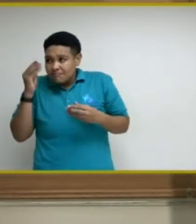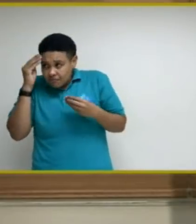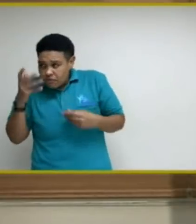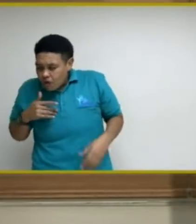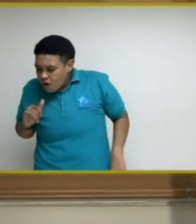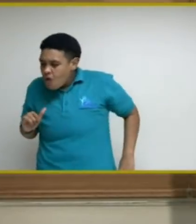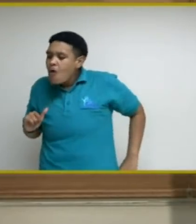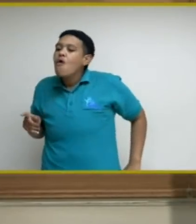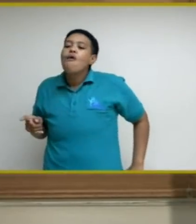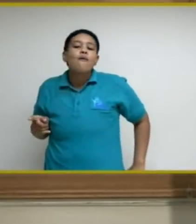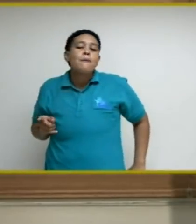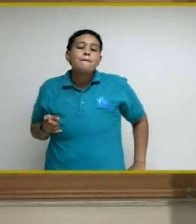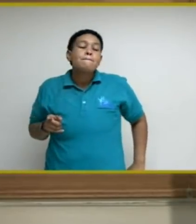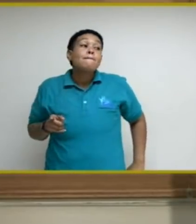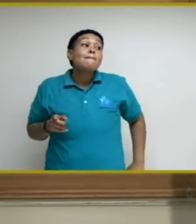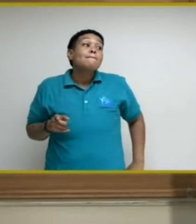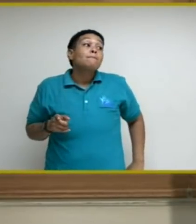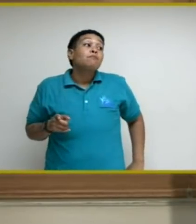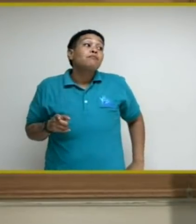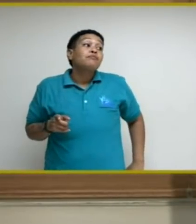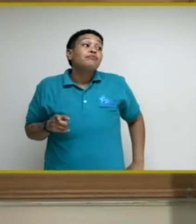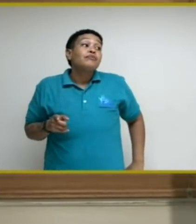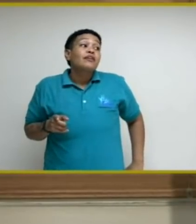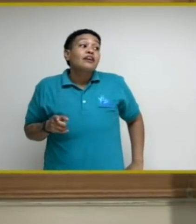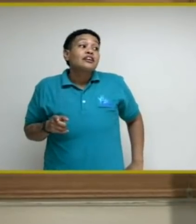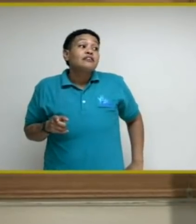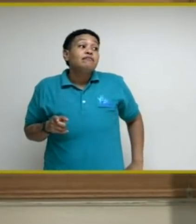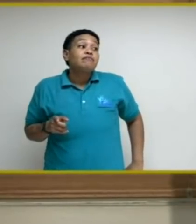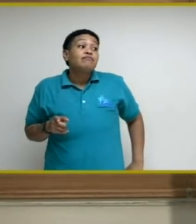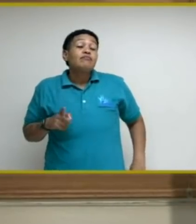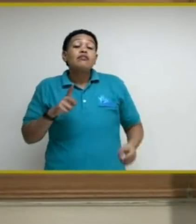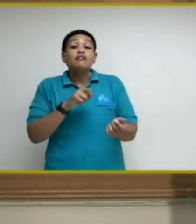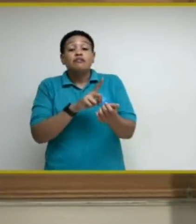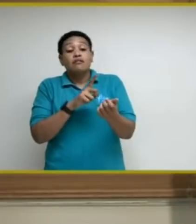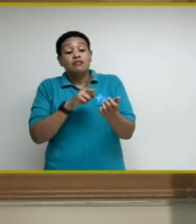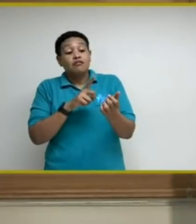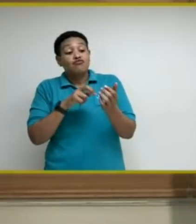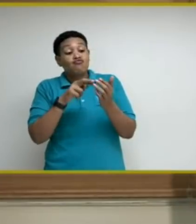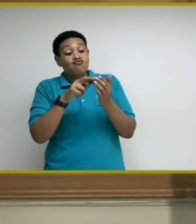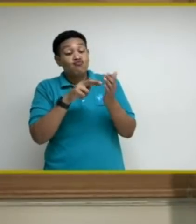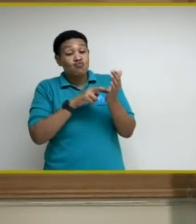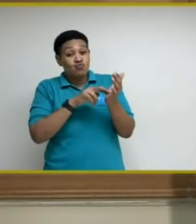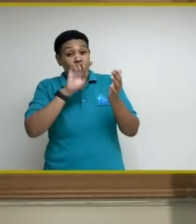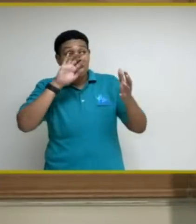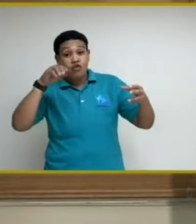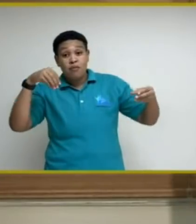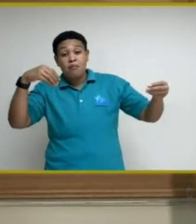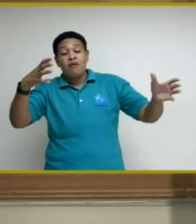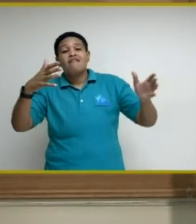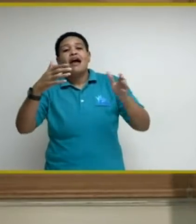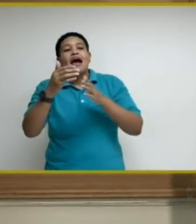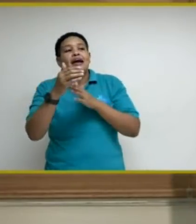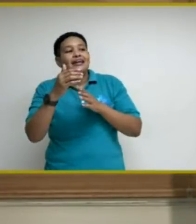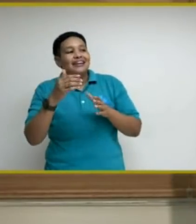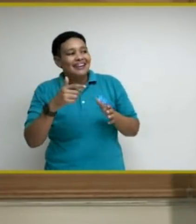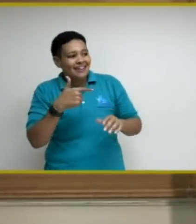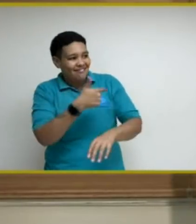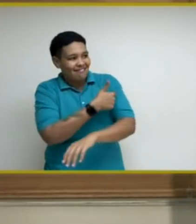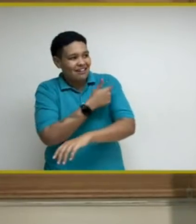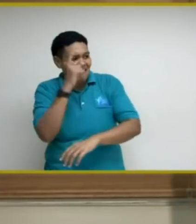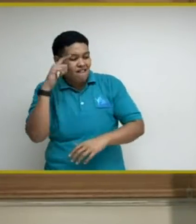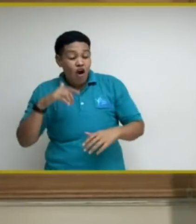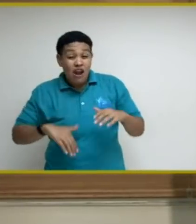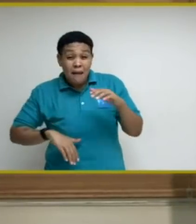are, or information is, that the clinical guideline for administering the vaccines to get the maximum